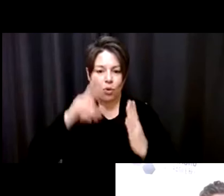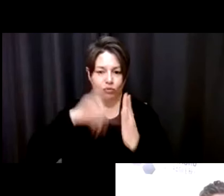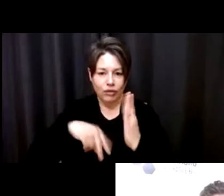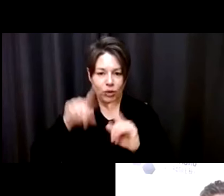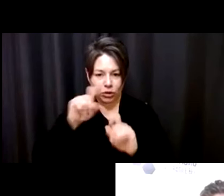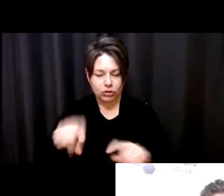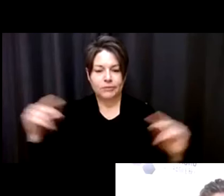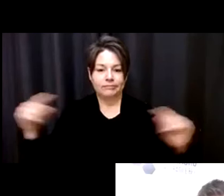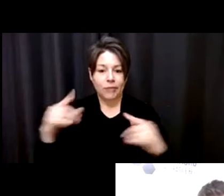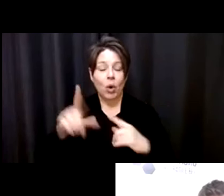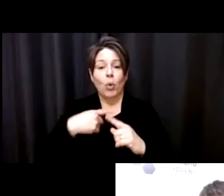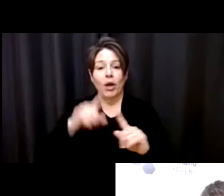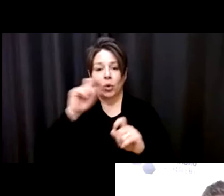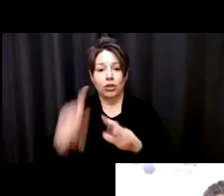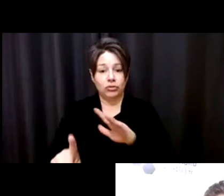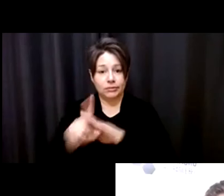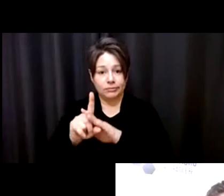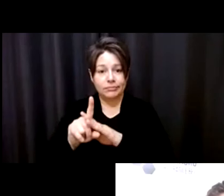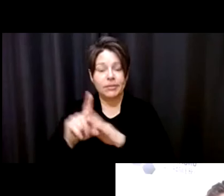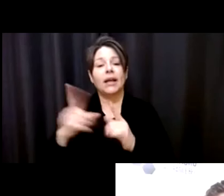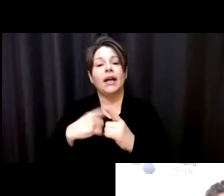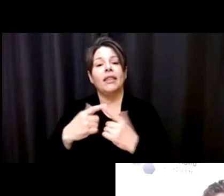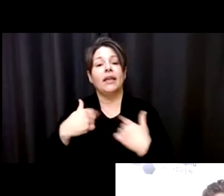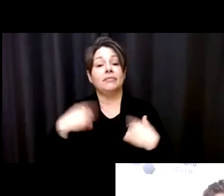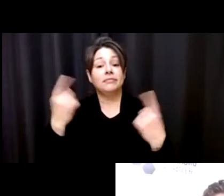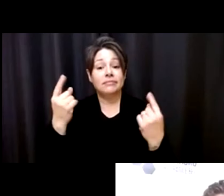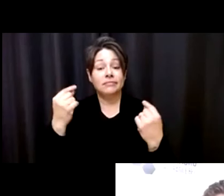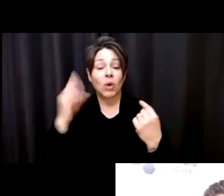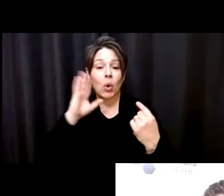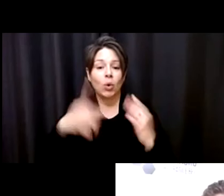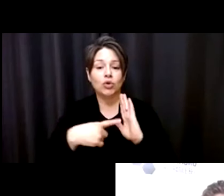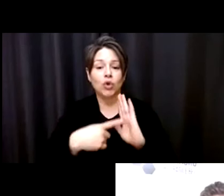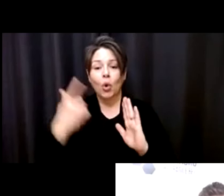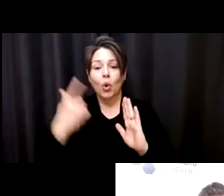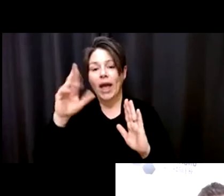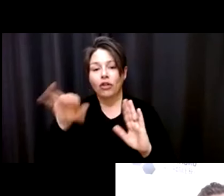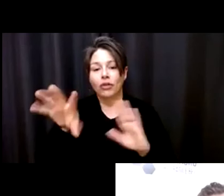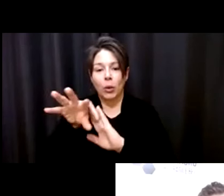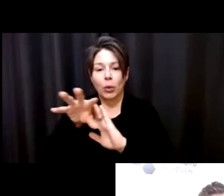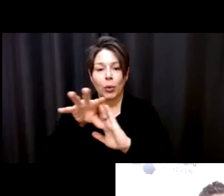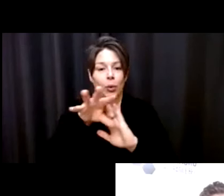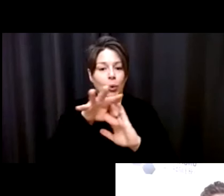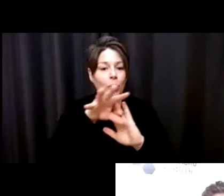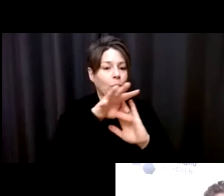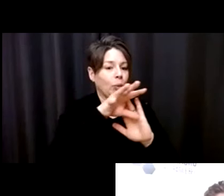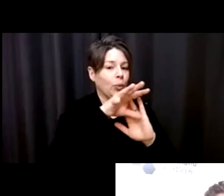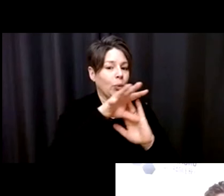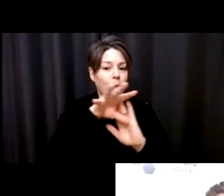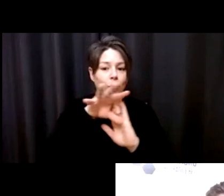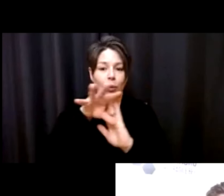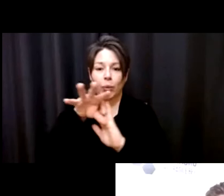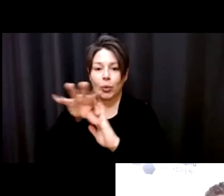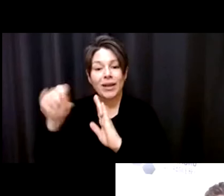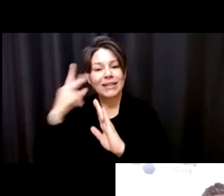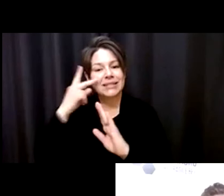kind of start taking those questions in, I'm just going to be walking through the gallery to give you an idea of how